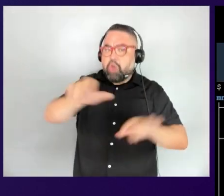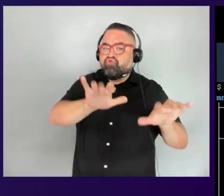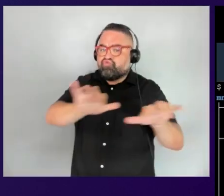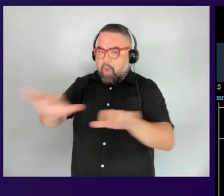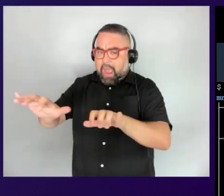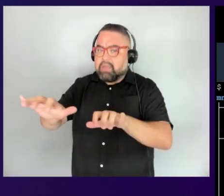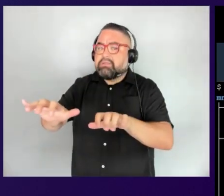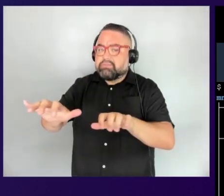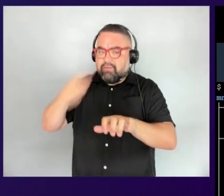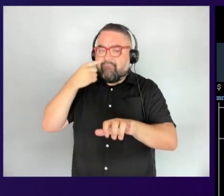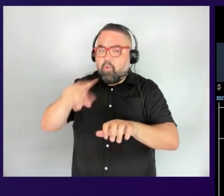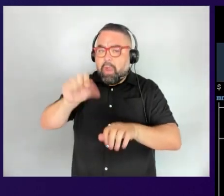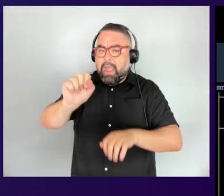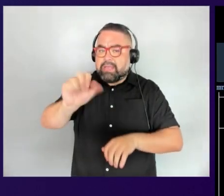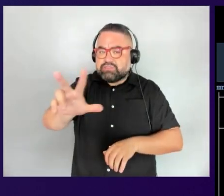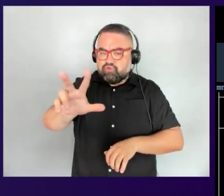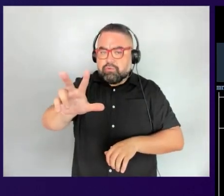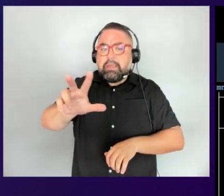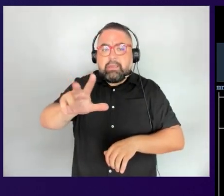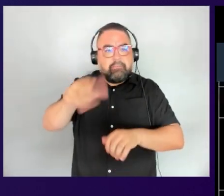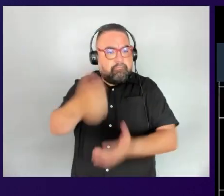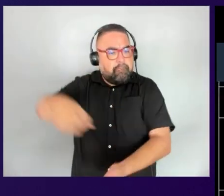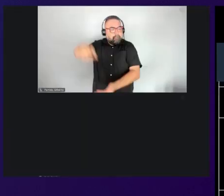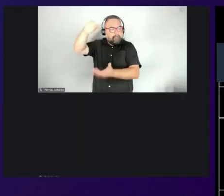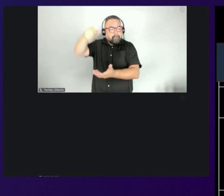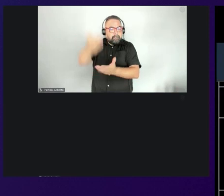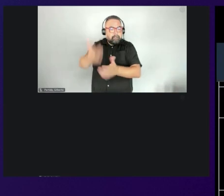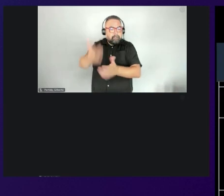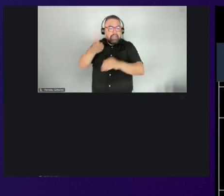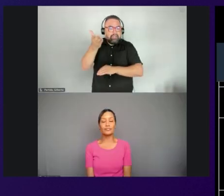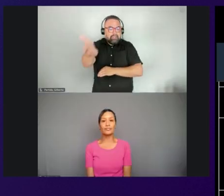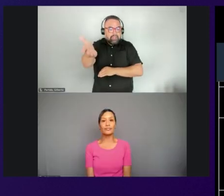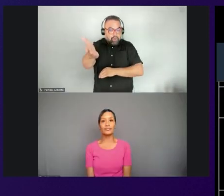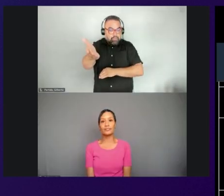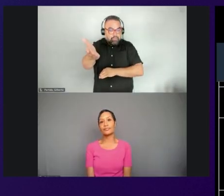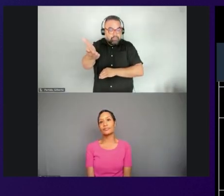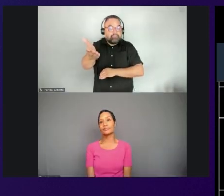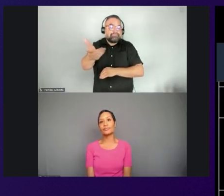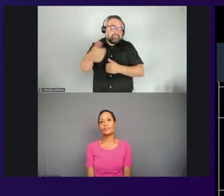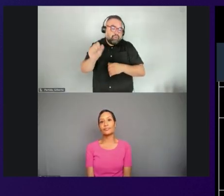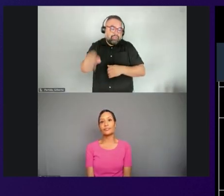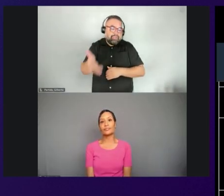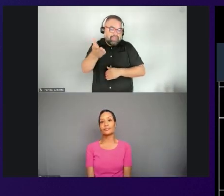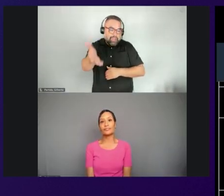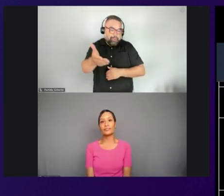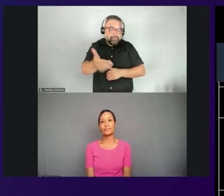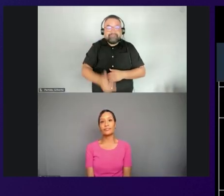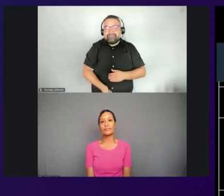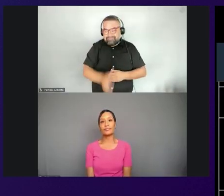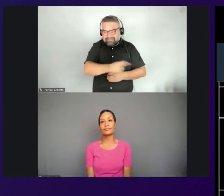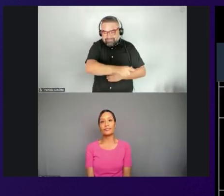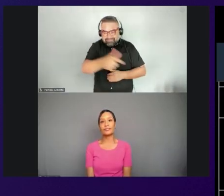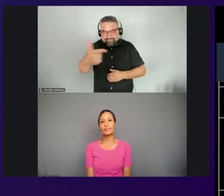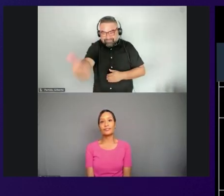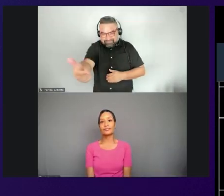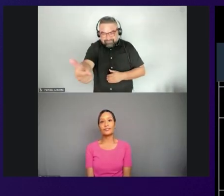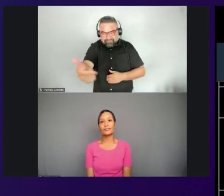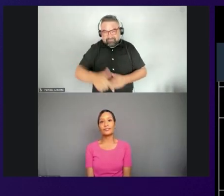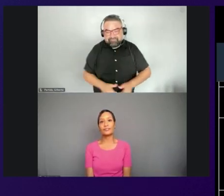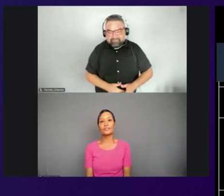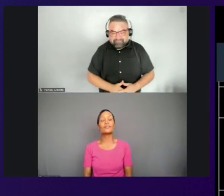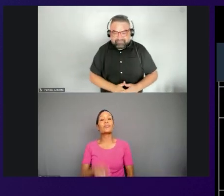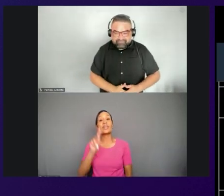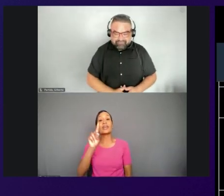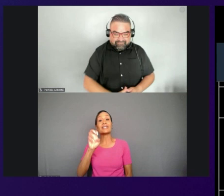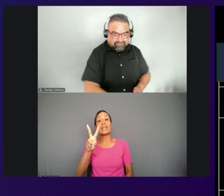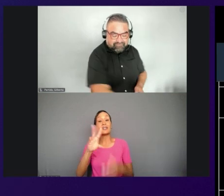the S3 bucket that's mounted here. So there it is. So we could read and write